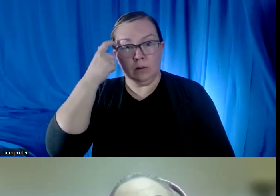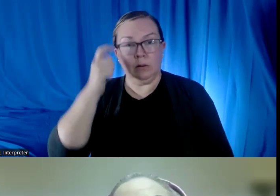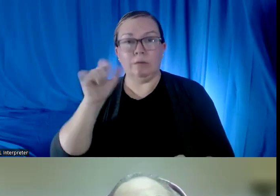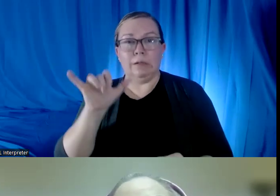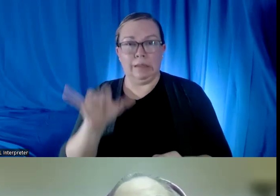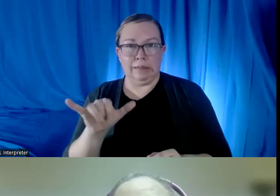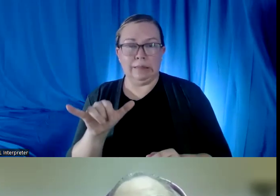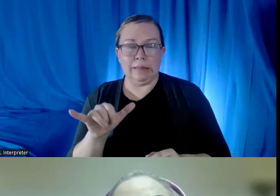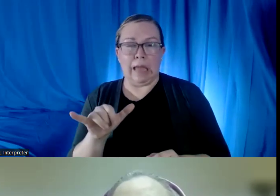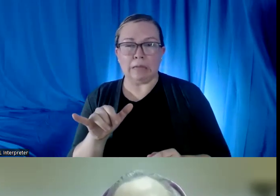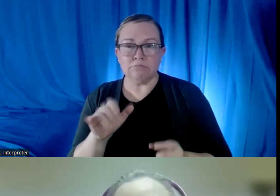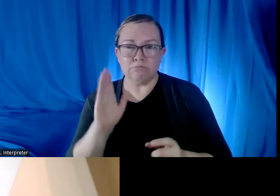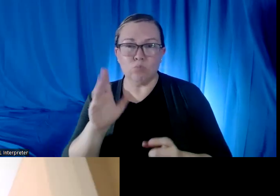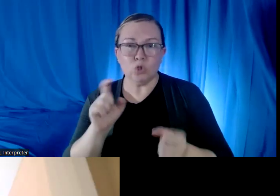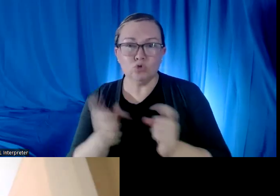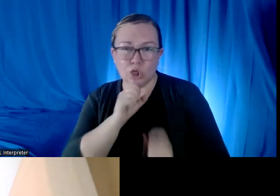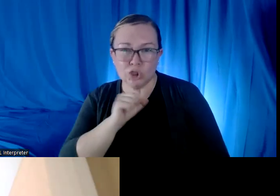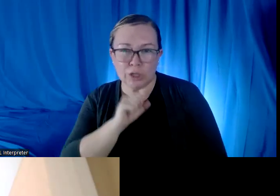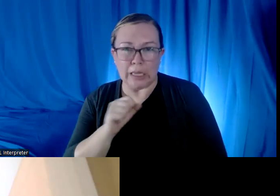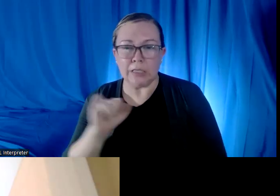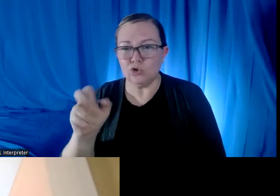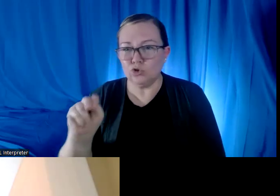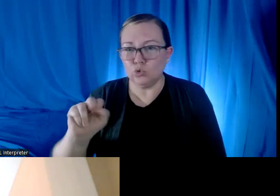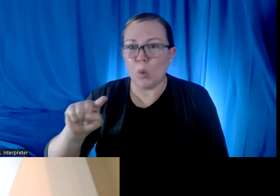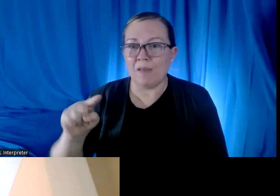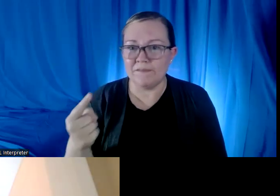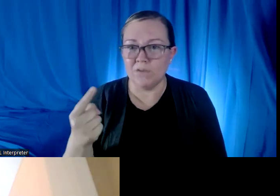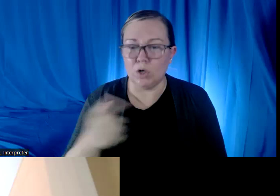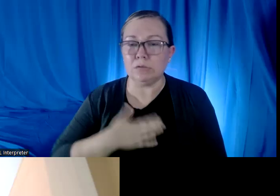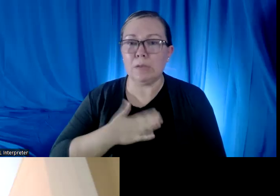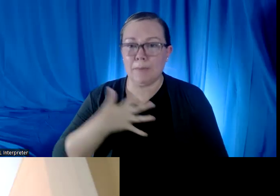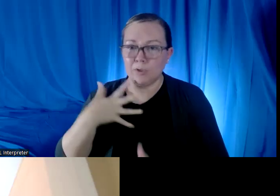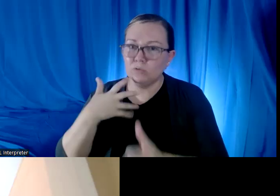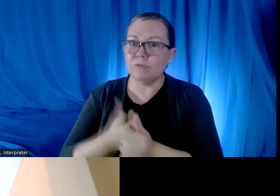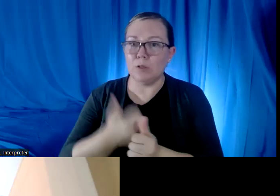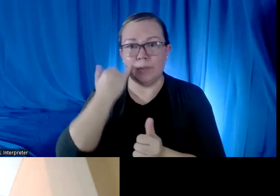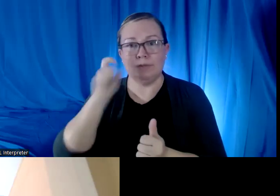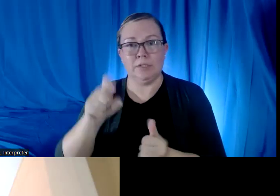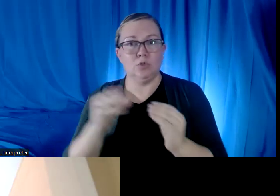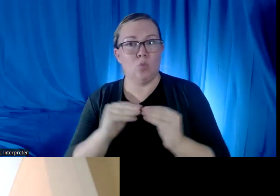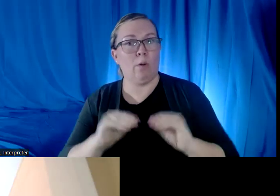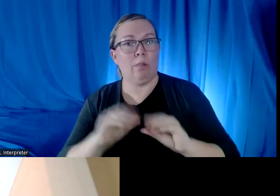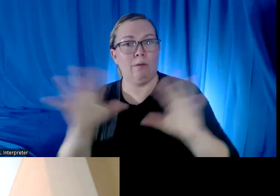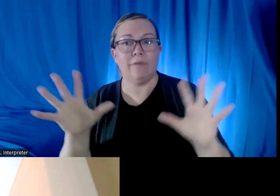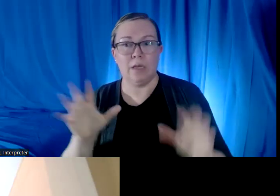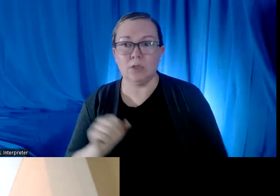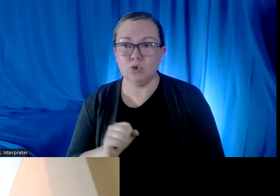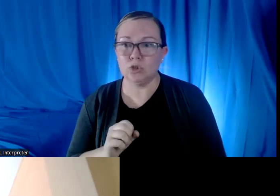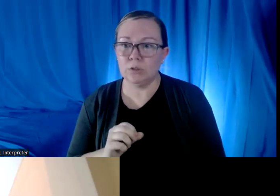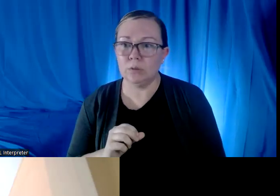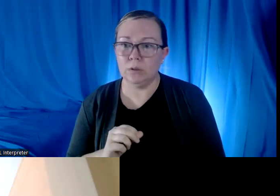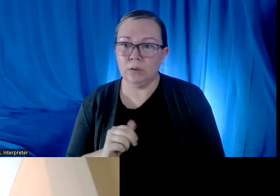of January 1st. I hope that makes sense. I'm happy to follow up if there needs more clarification on that.